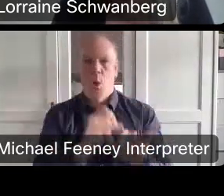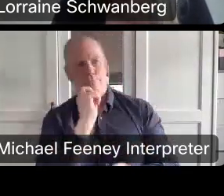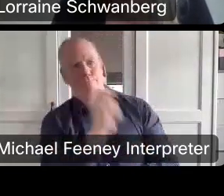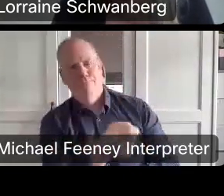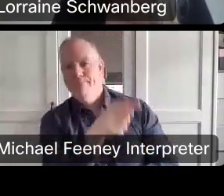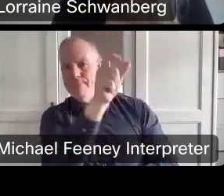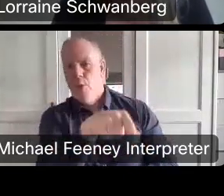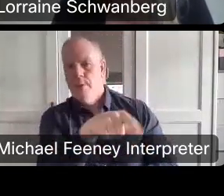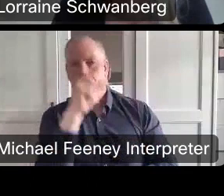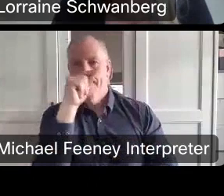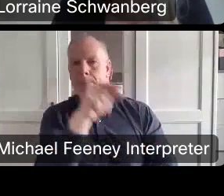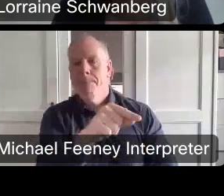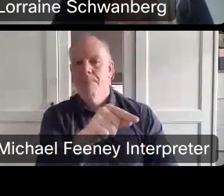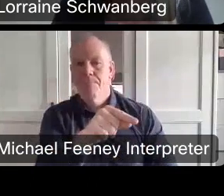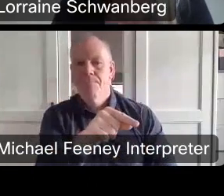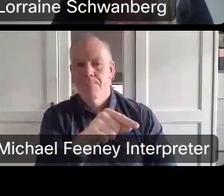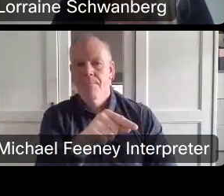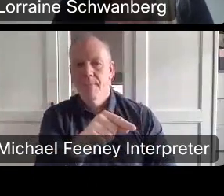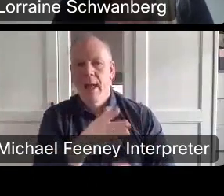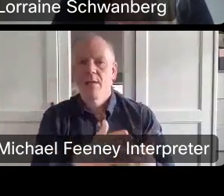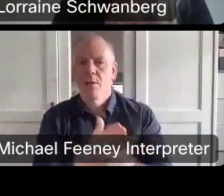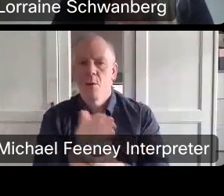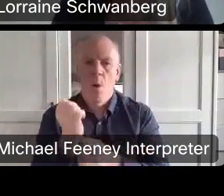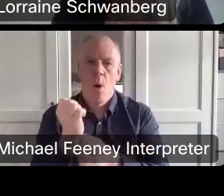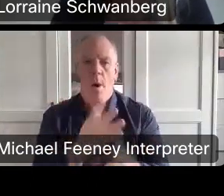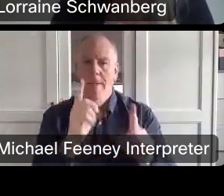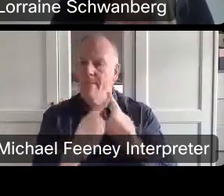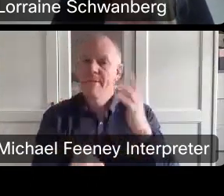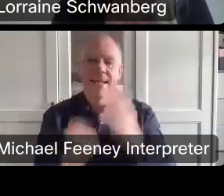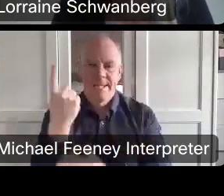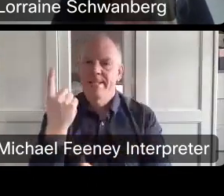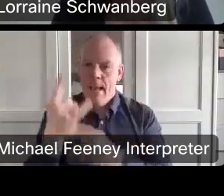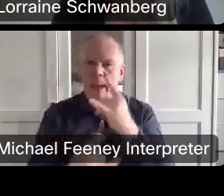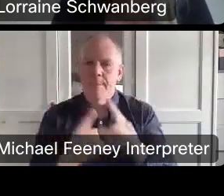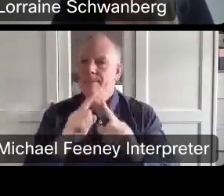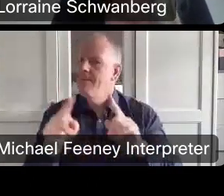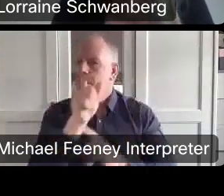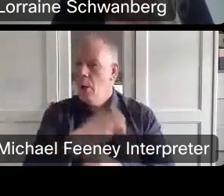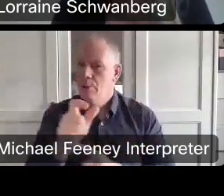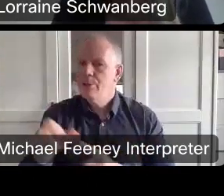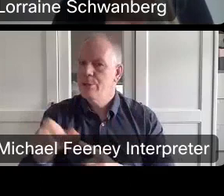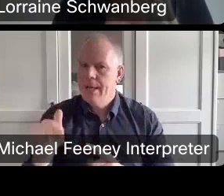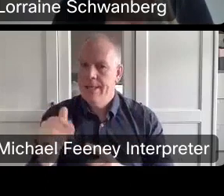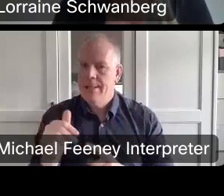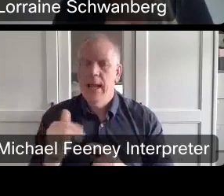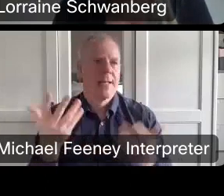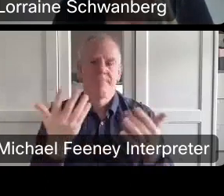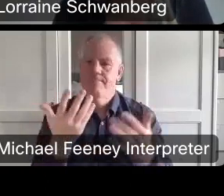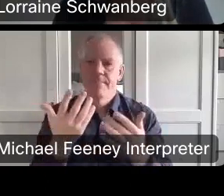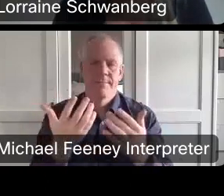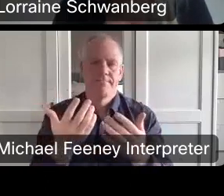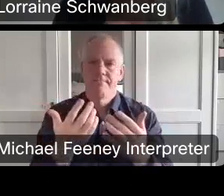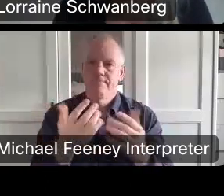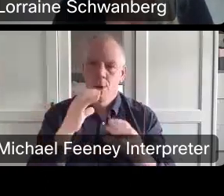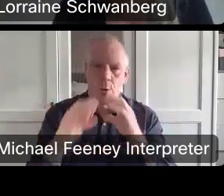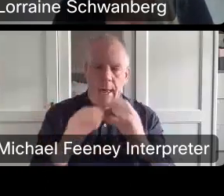is in each one of the scenarios and incidences, and any kind of follow-up communication in terms of